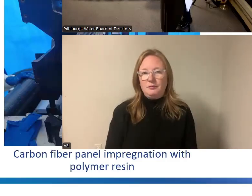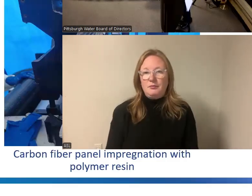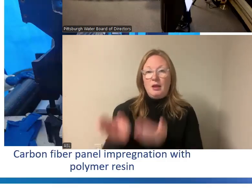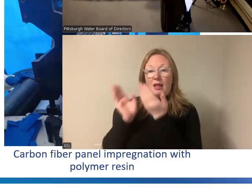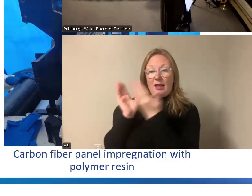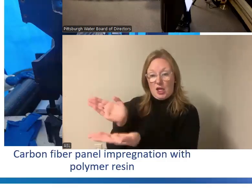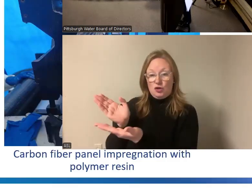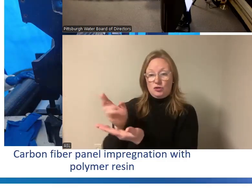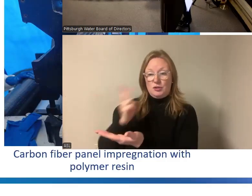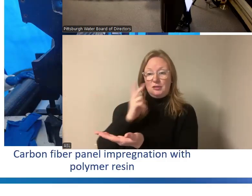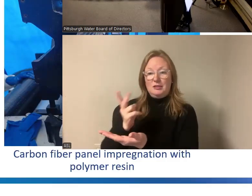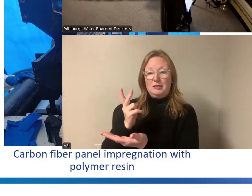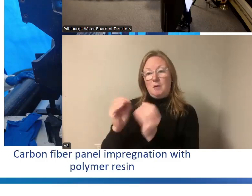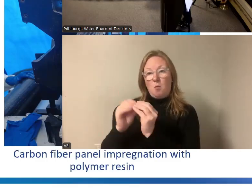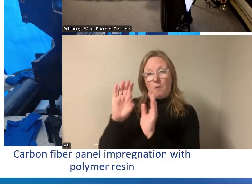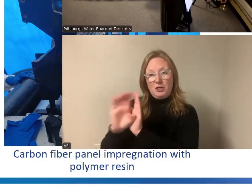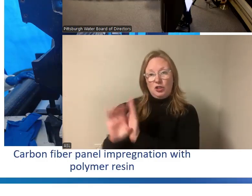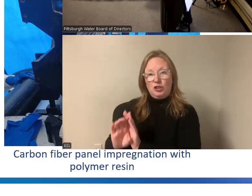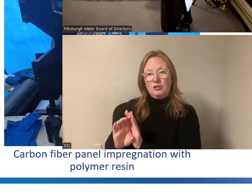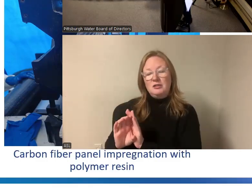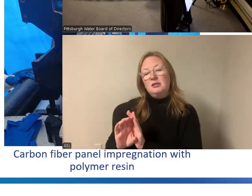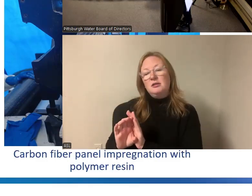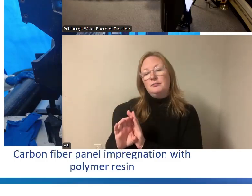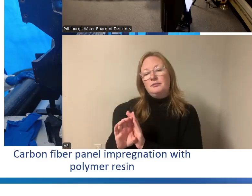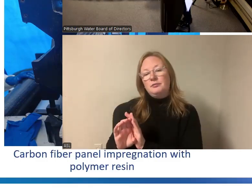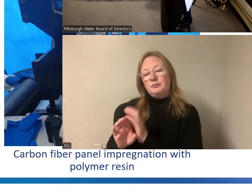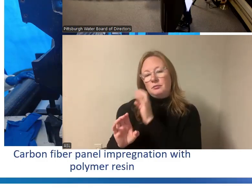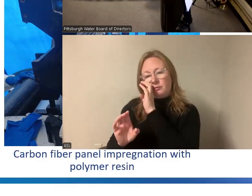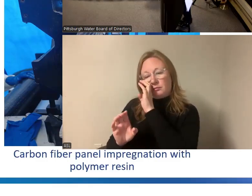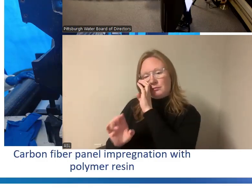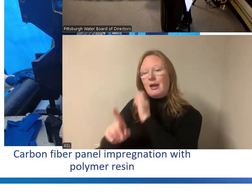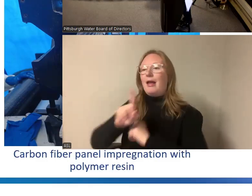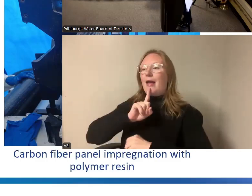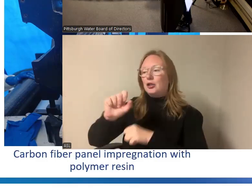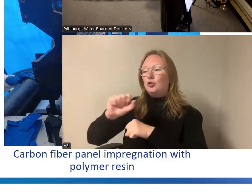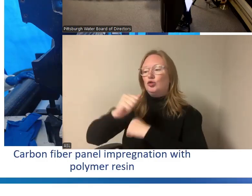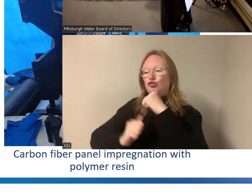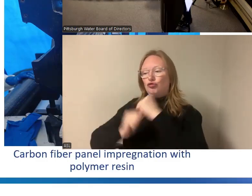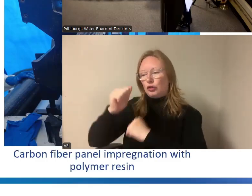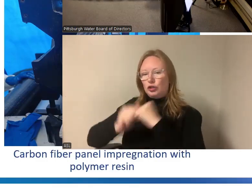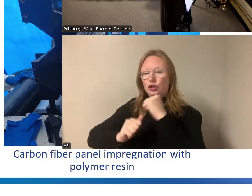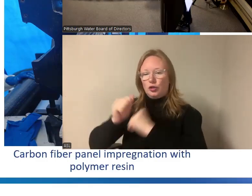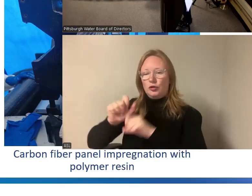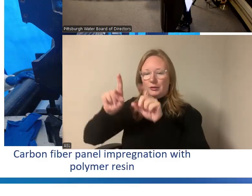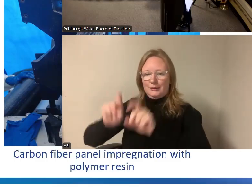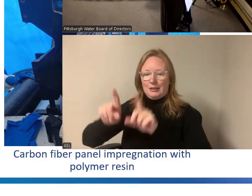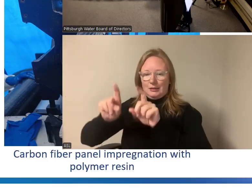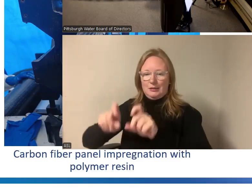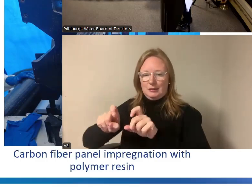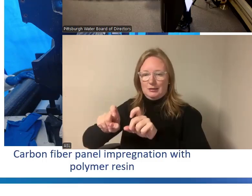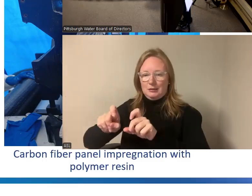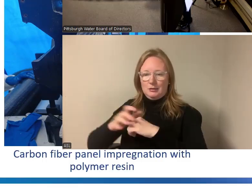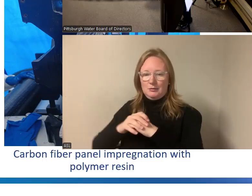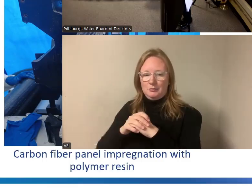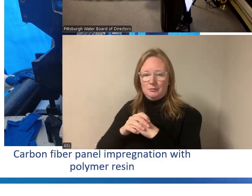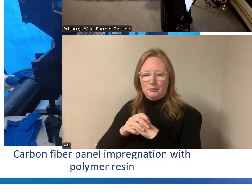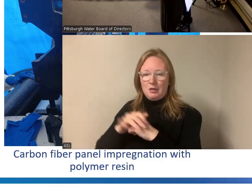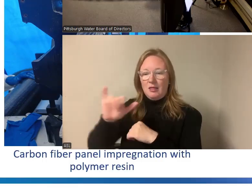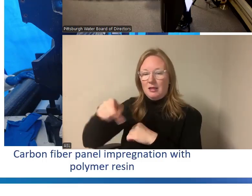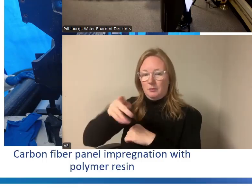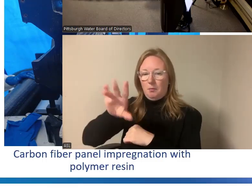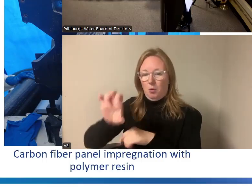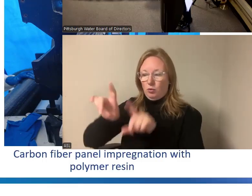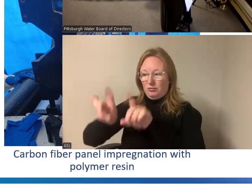Here we have represented a couple of photographs showing the actual structural integrity tests, the pull tests that are conducted on